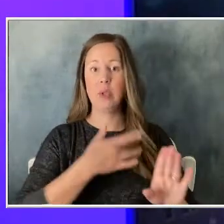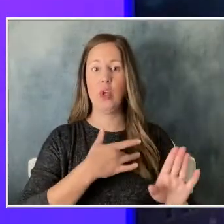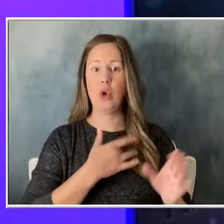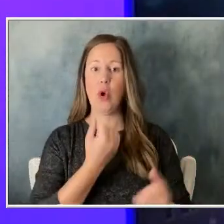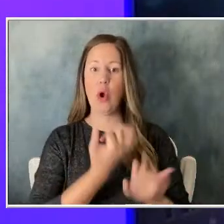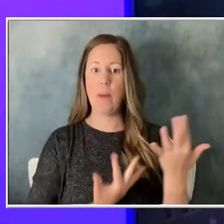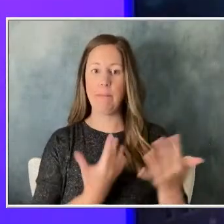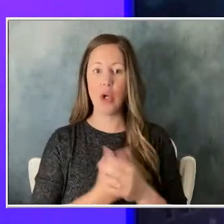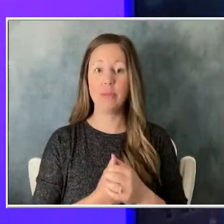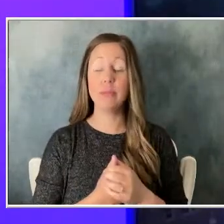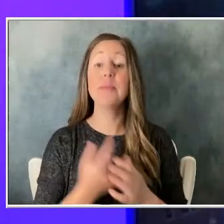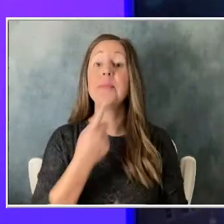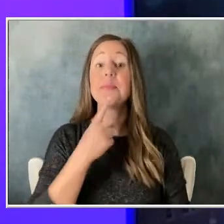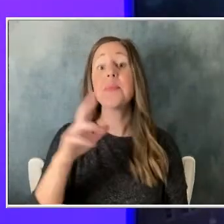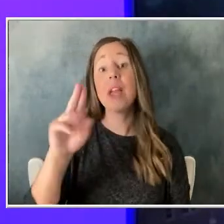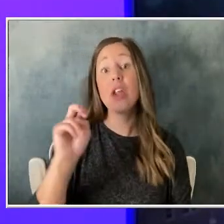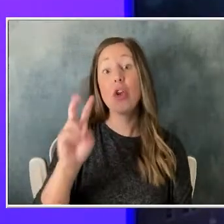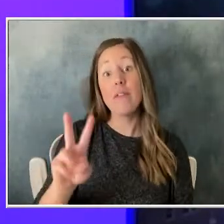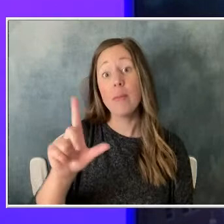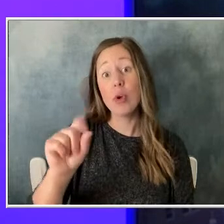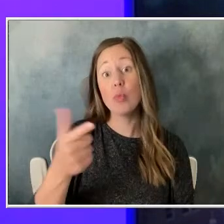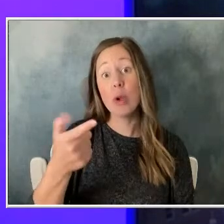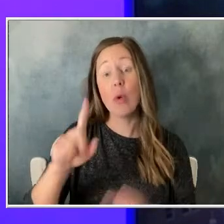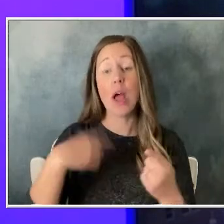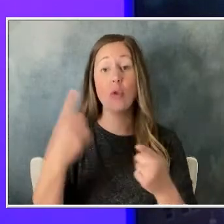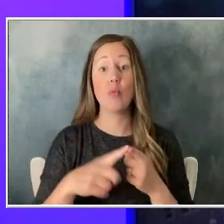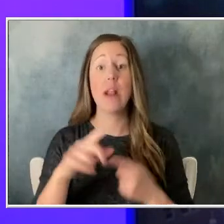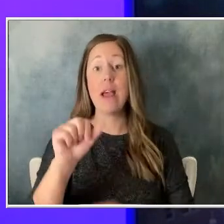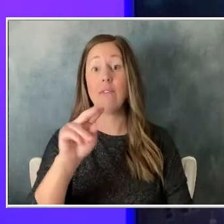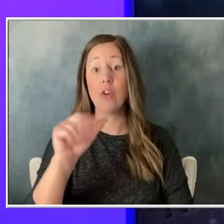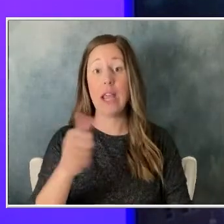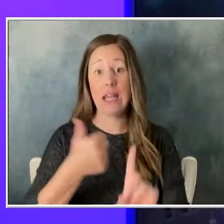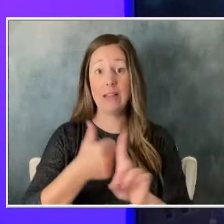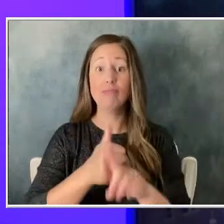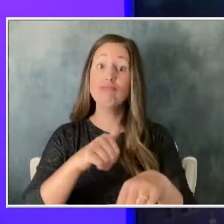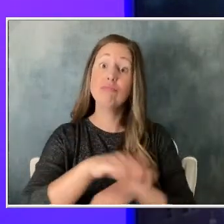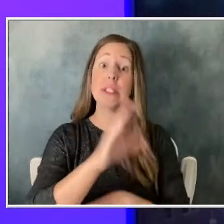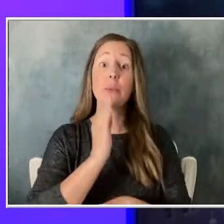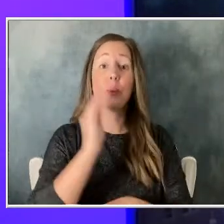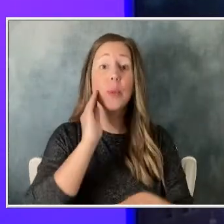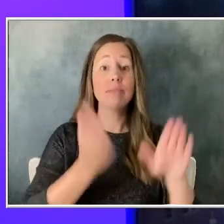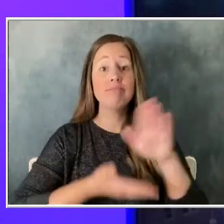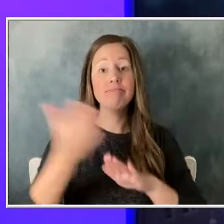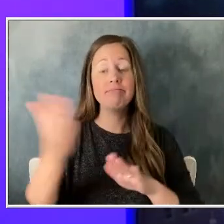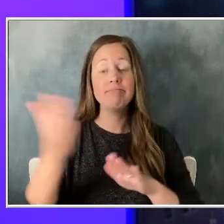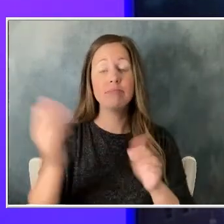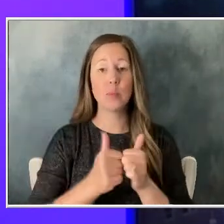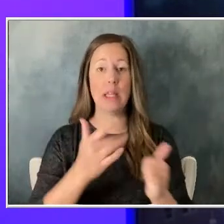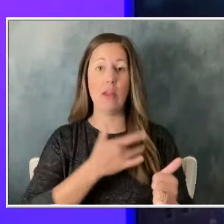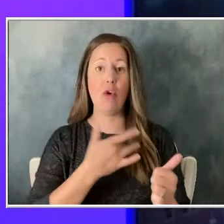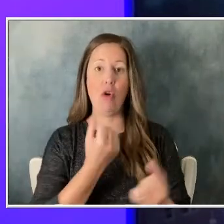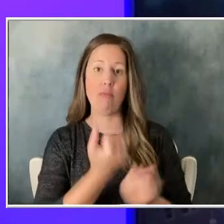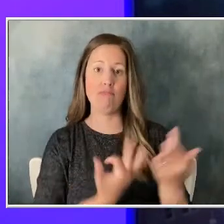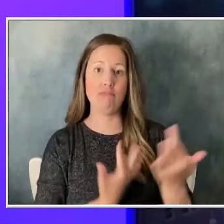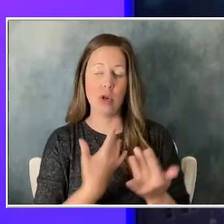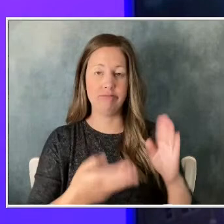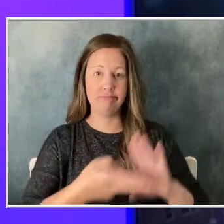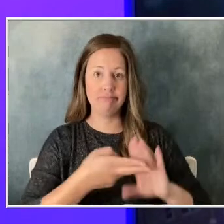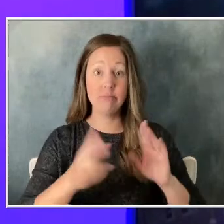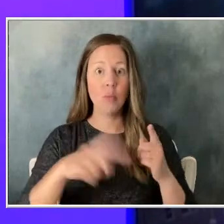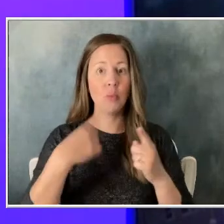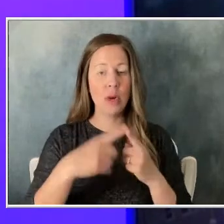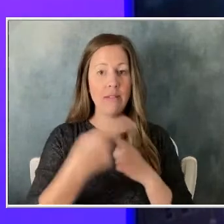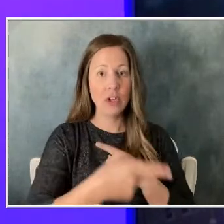November of 2021 when Anna Campistol was sent home with that heartburn diagnosis. By the time she found a doctor willing to